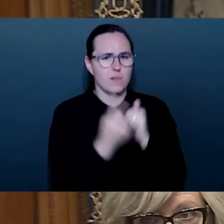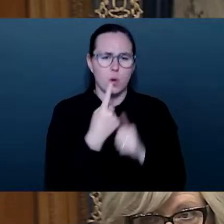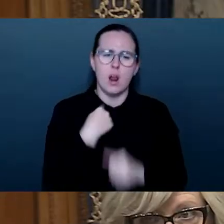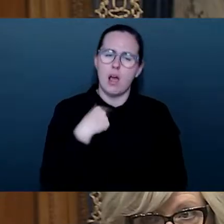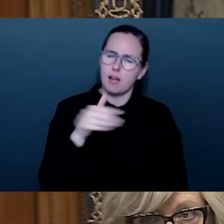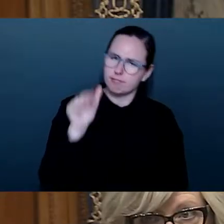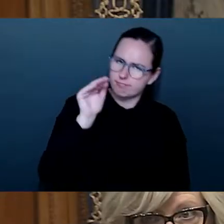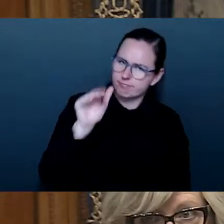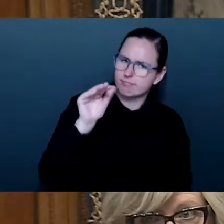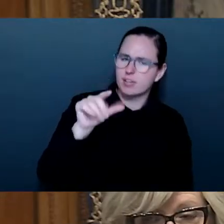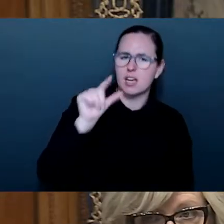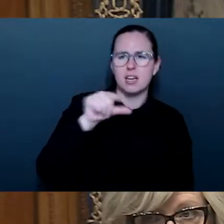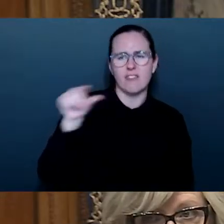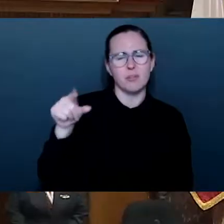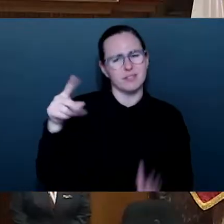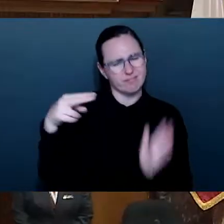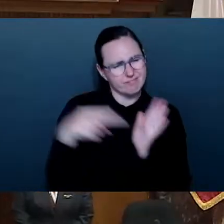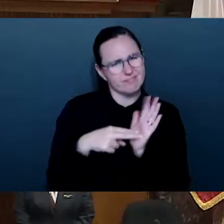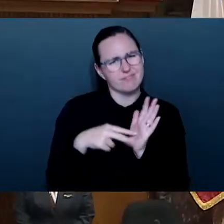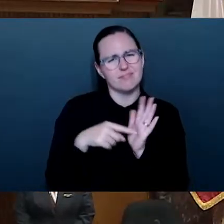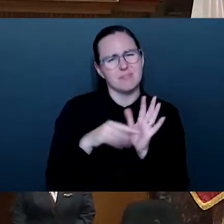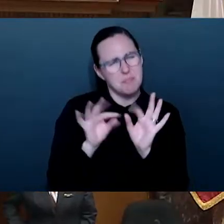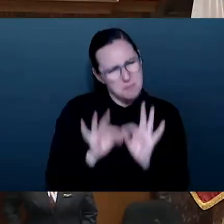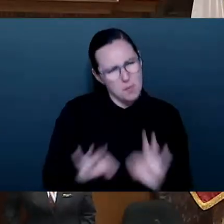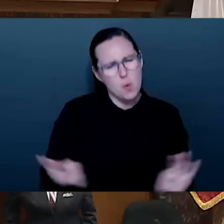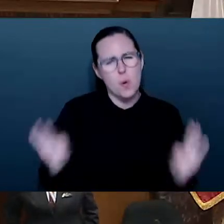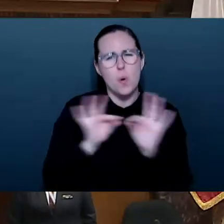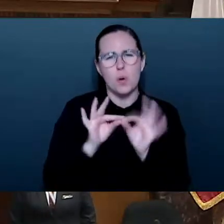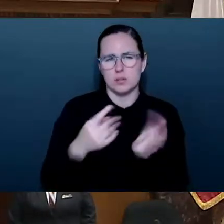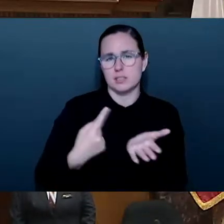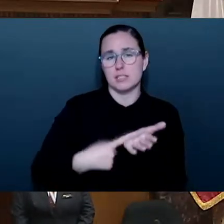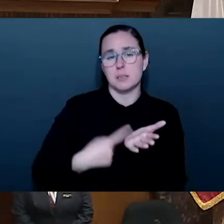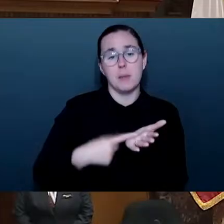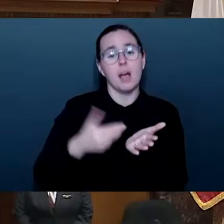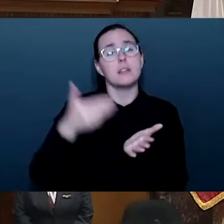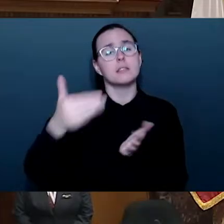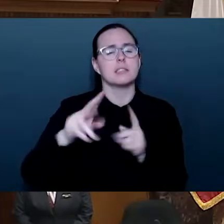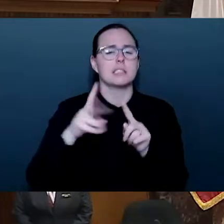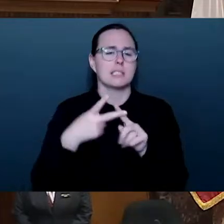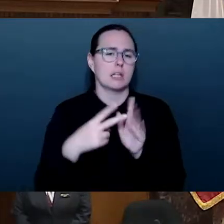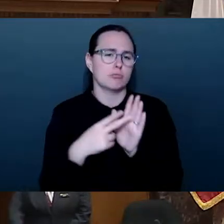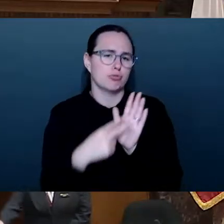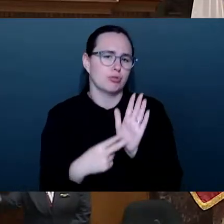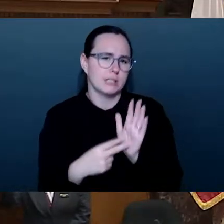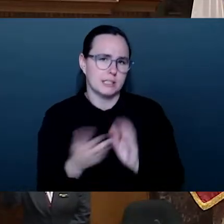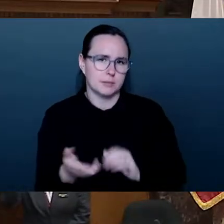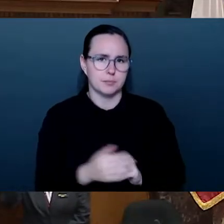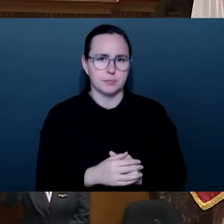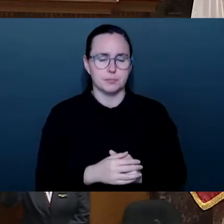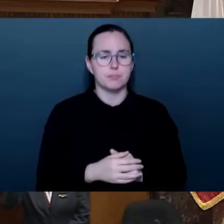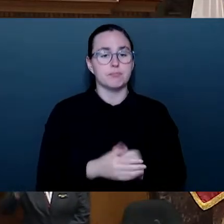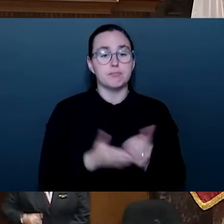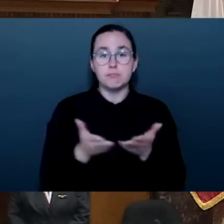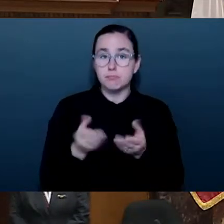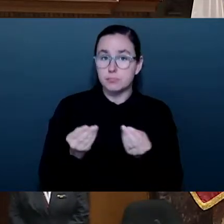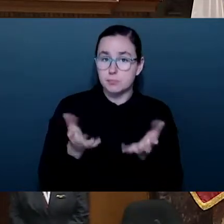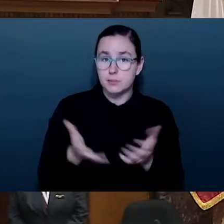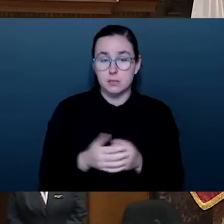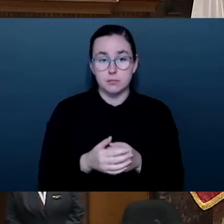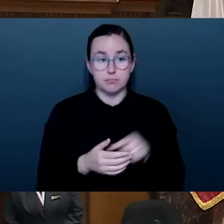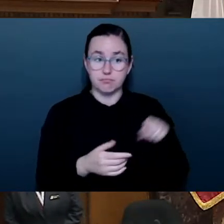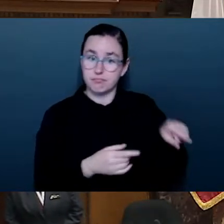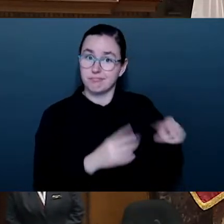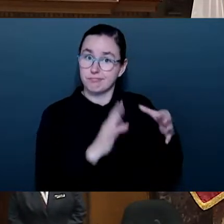second reading. Member, the question is first reading of the bill. All those in favor say aye. Aye. Opposed?